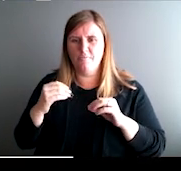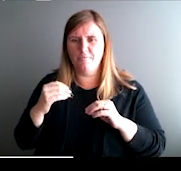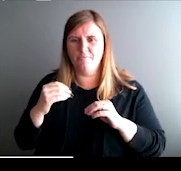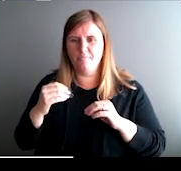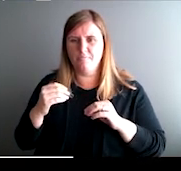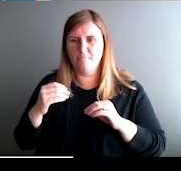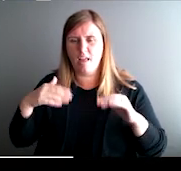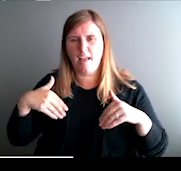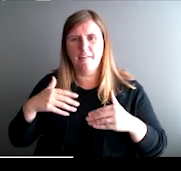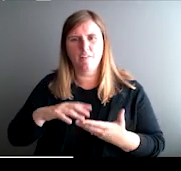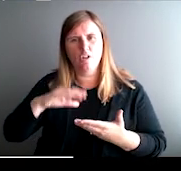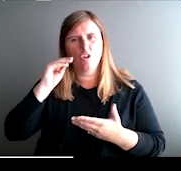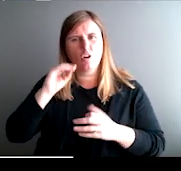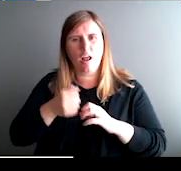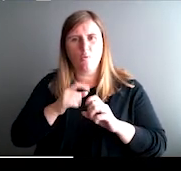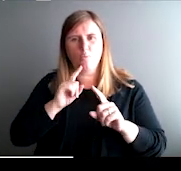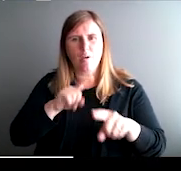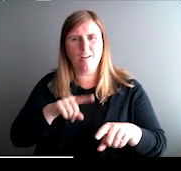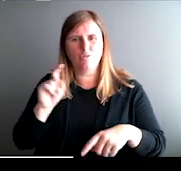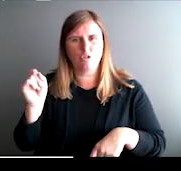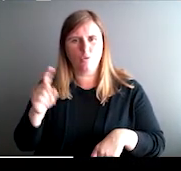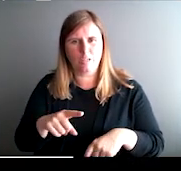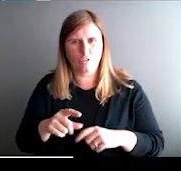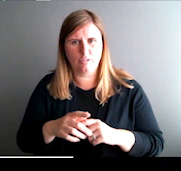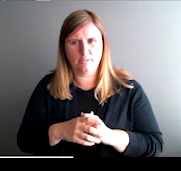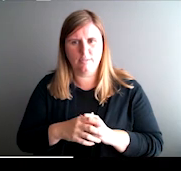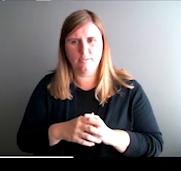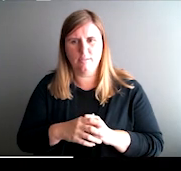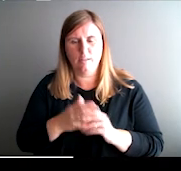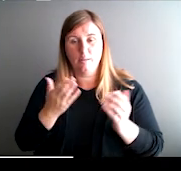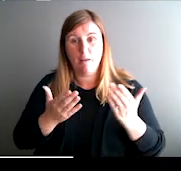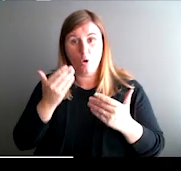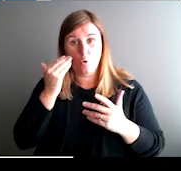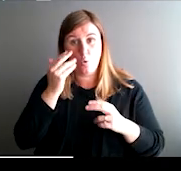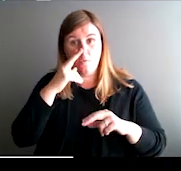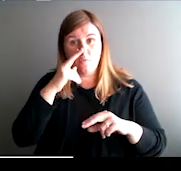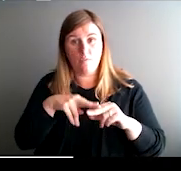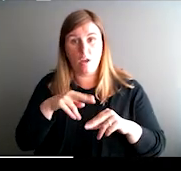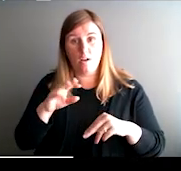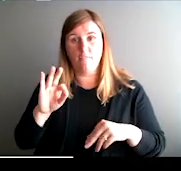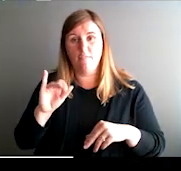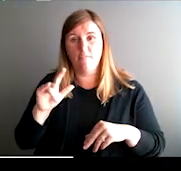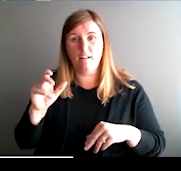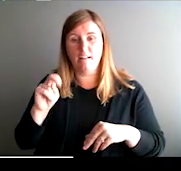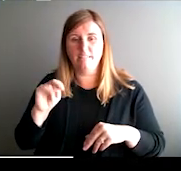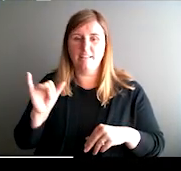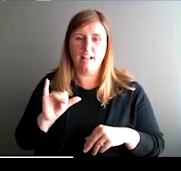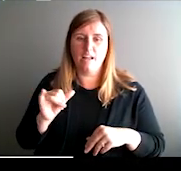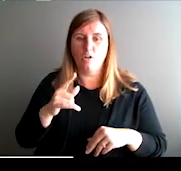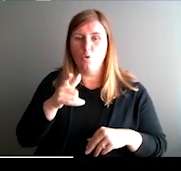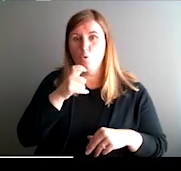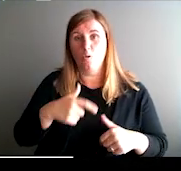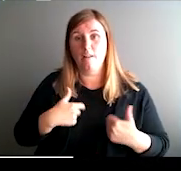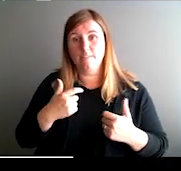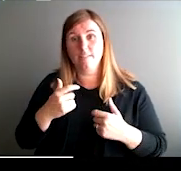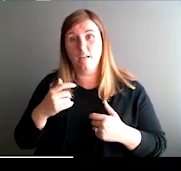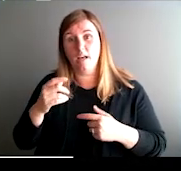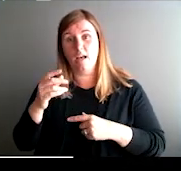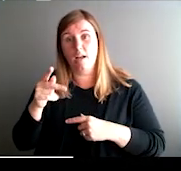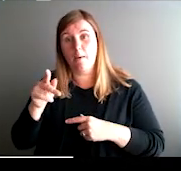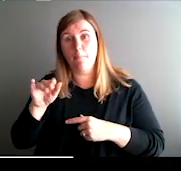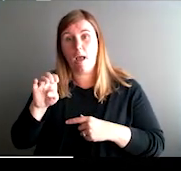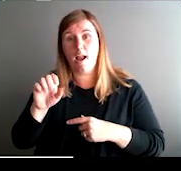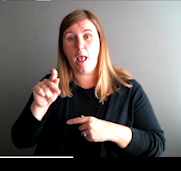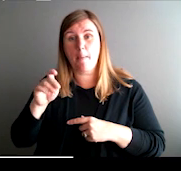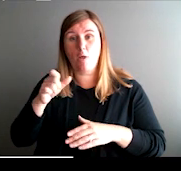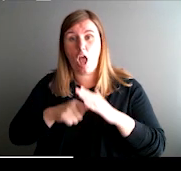they haven't yet learned how to answer questions. They might know some fun fill-ins where you say, you know, who lives in a pineapple under the sea?